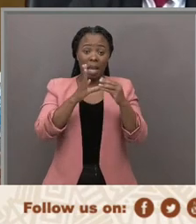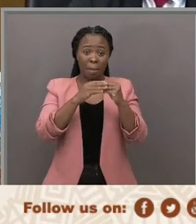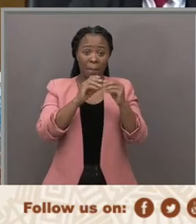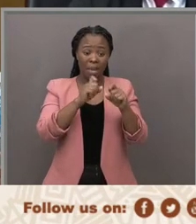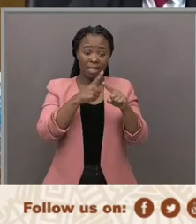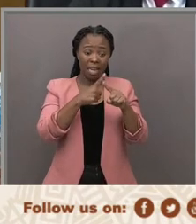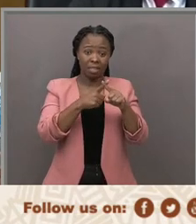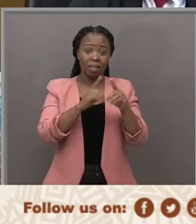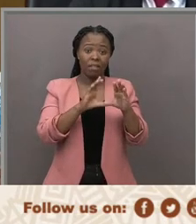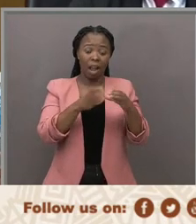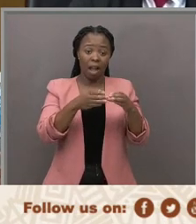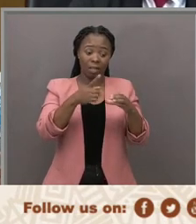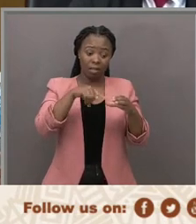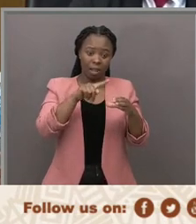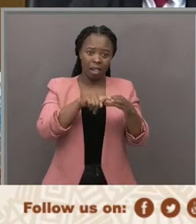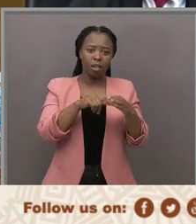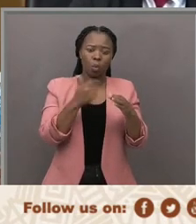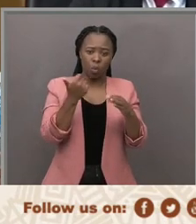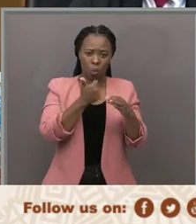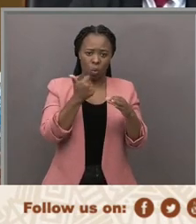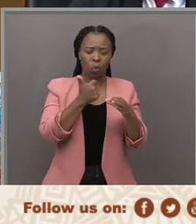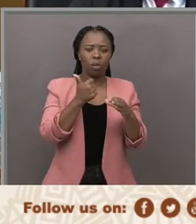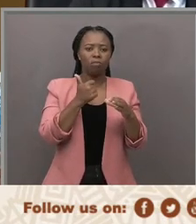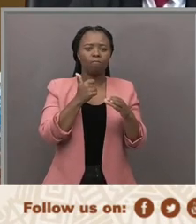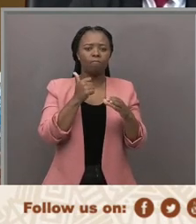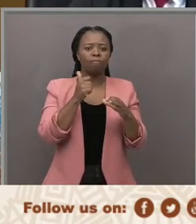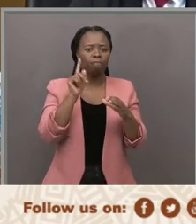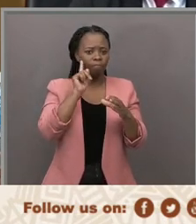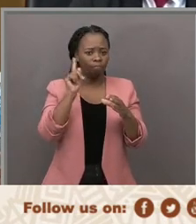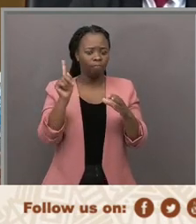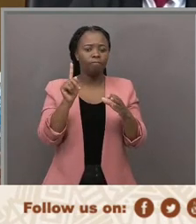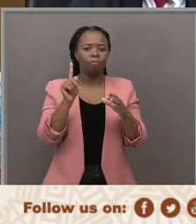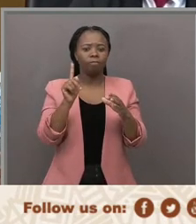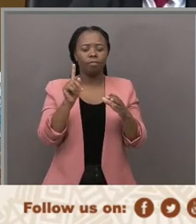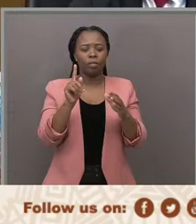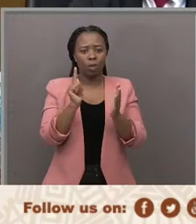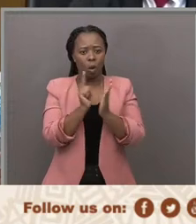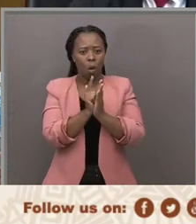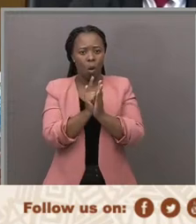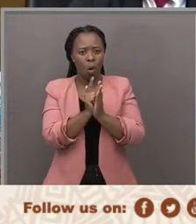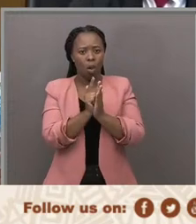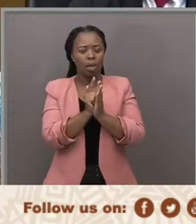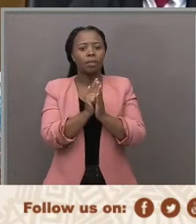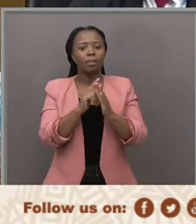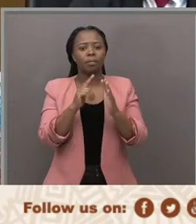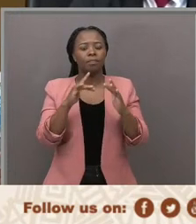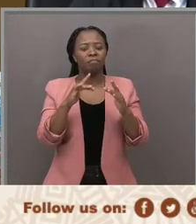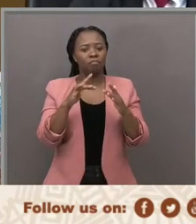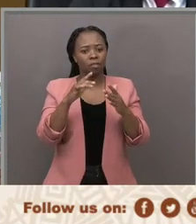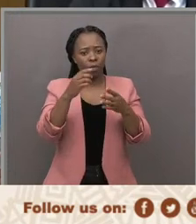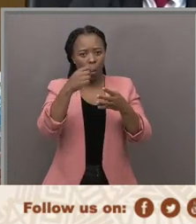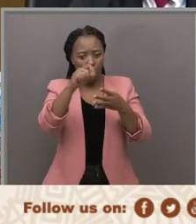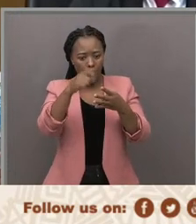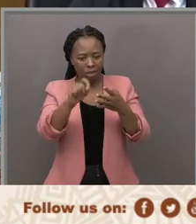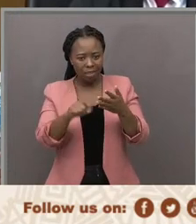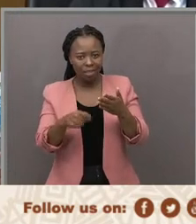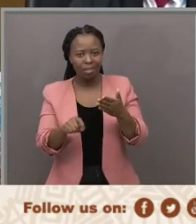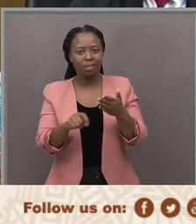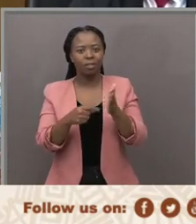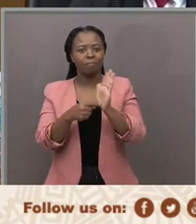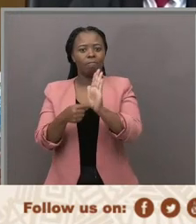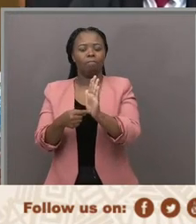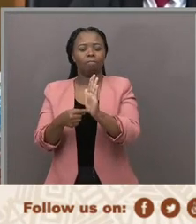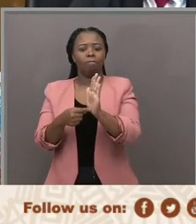already complied with the need to submit themselves to lifestyle audits. They have complied, and this